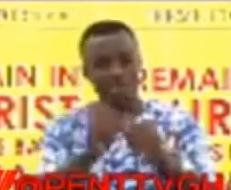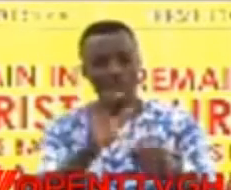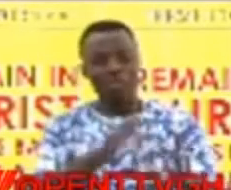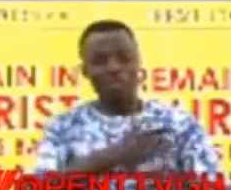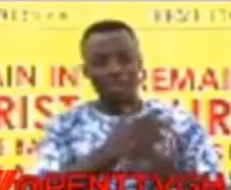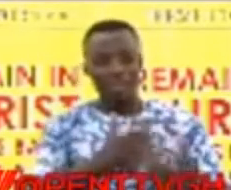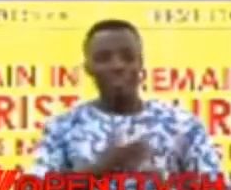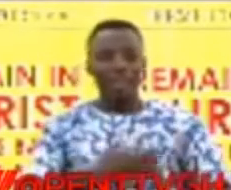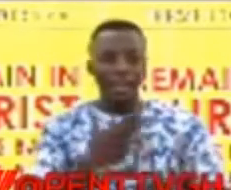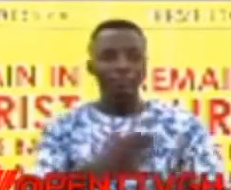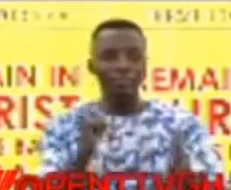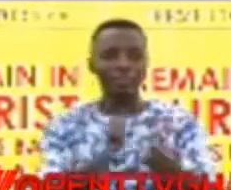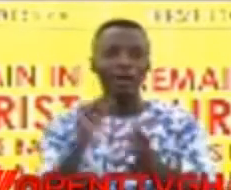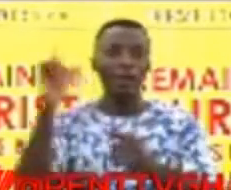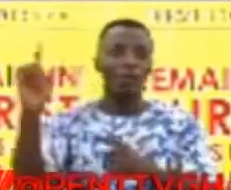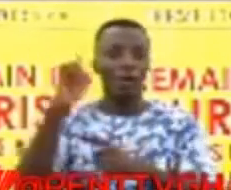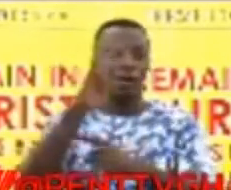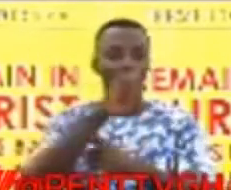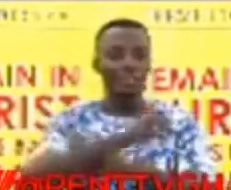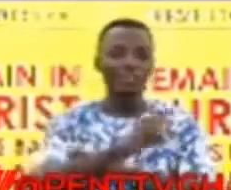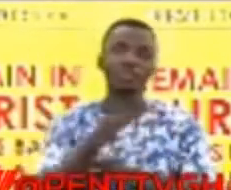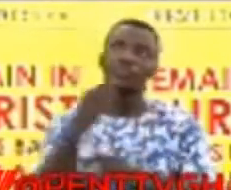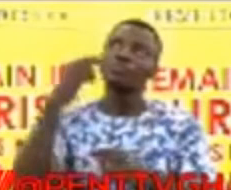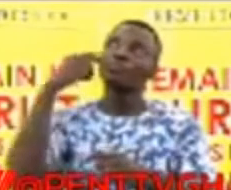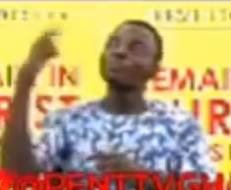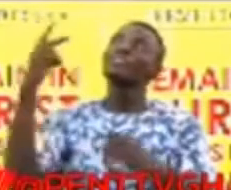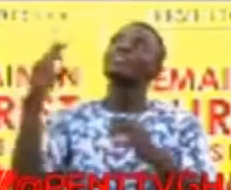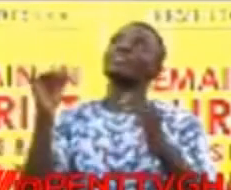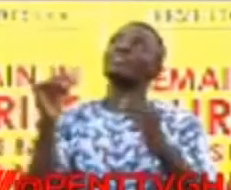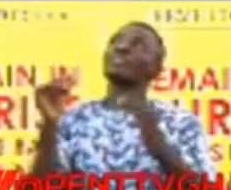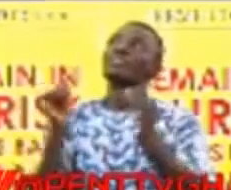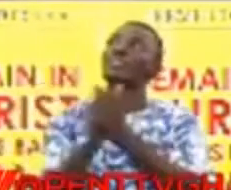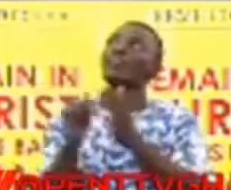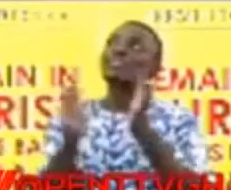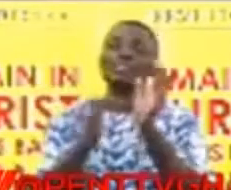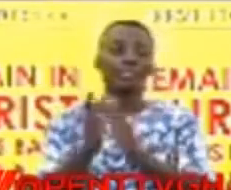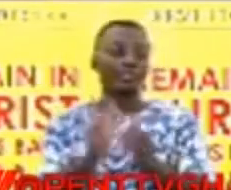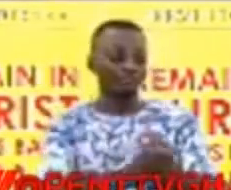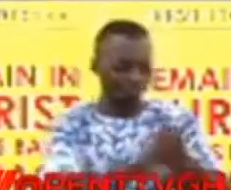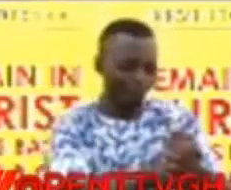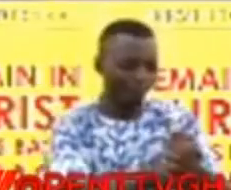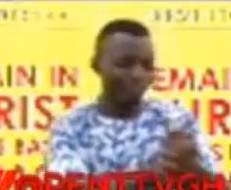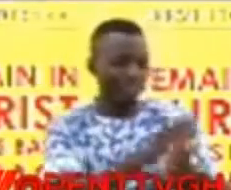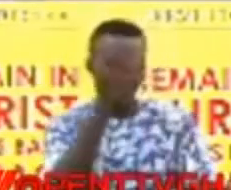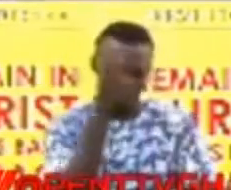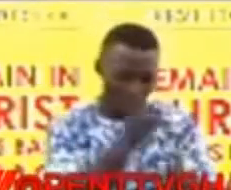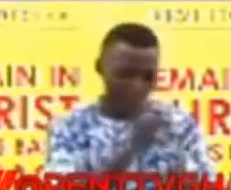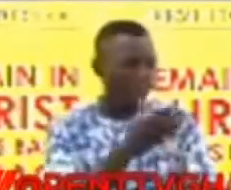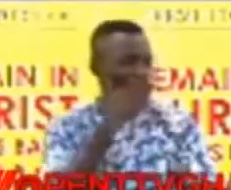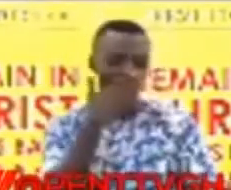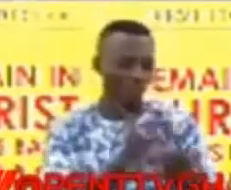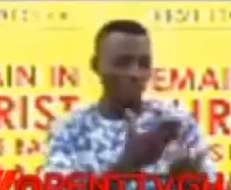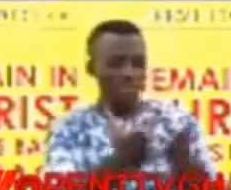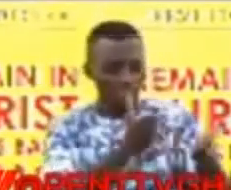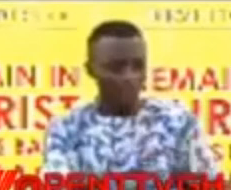that one day we will hear from the master, well done, faithful and good servant. And please,